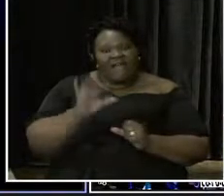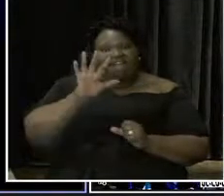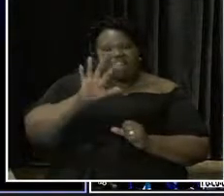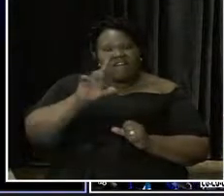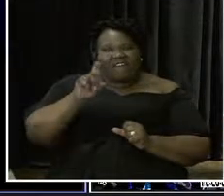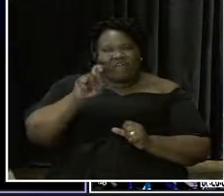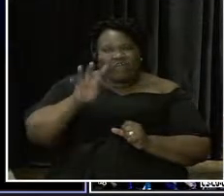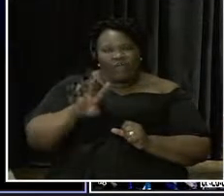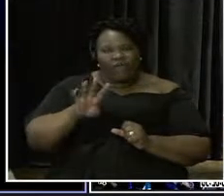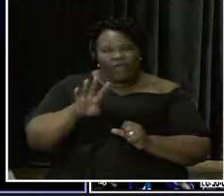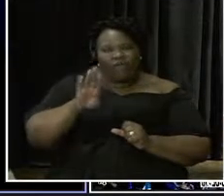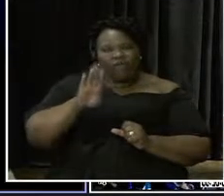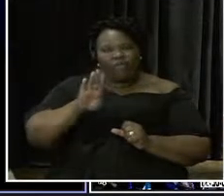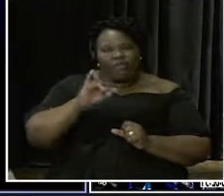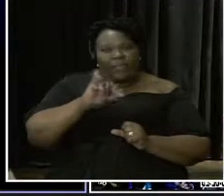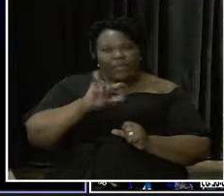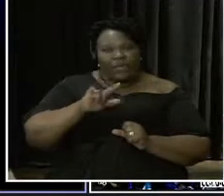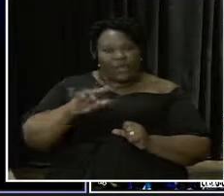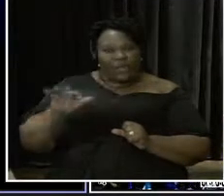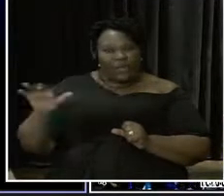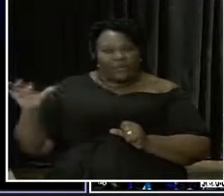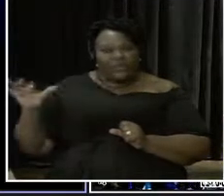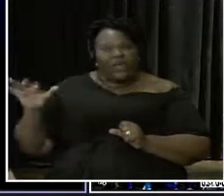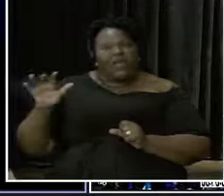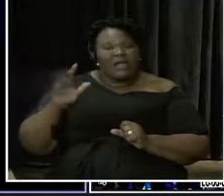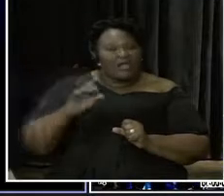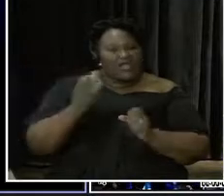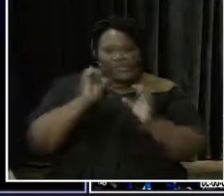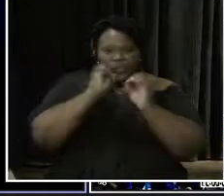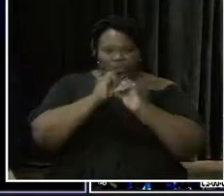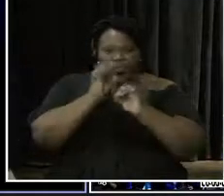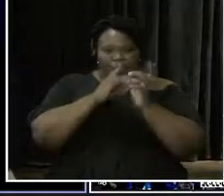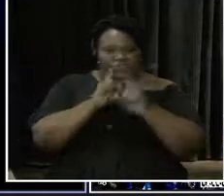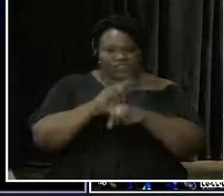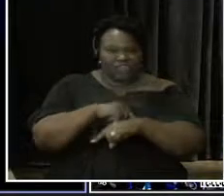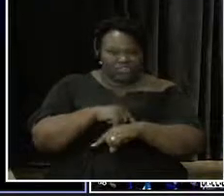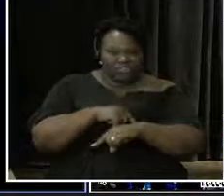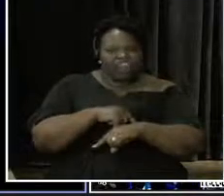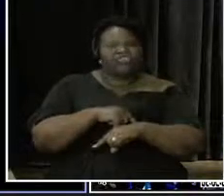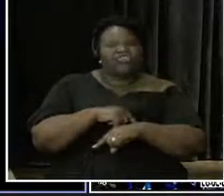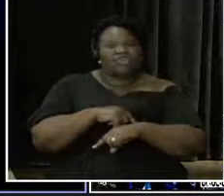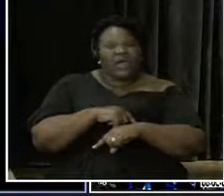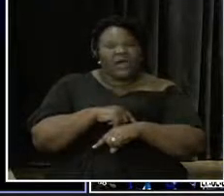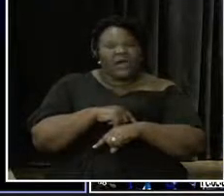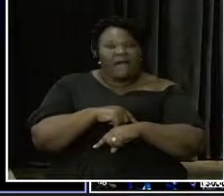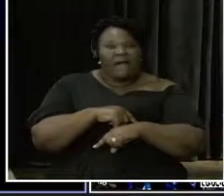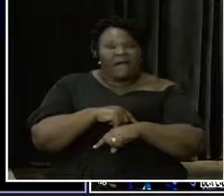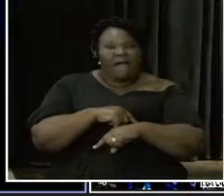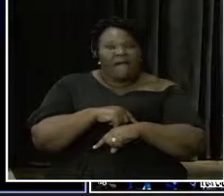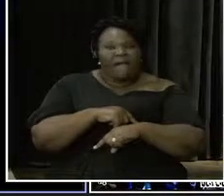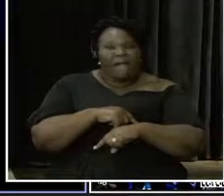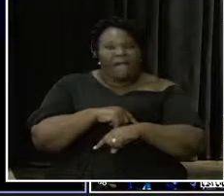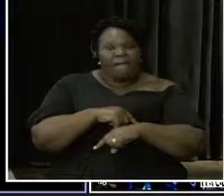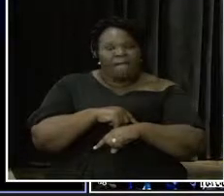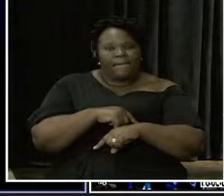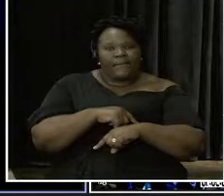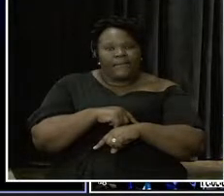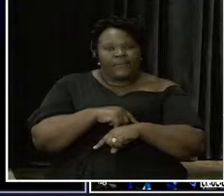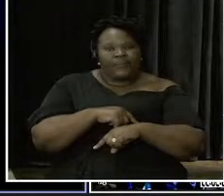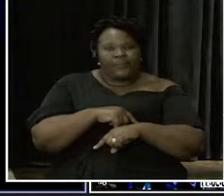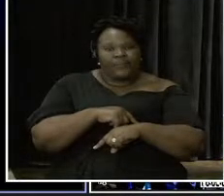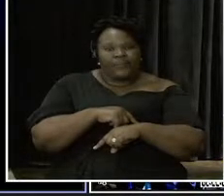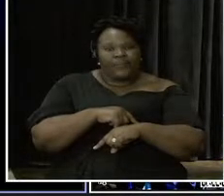billion rand. There's nothing that has changed in regard to that. But those items are informed firstly by that